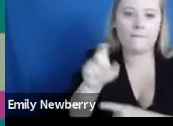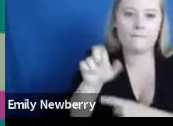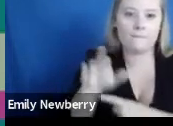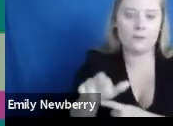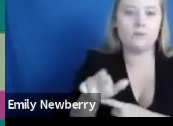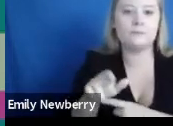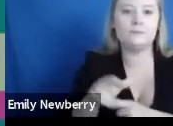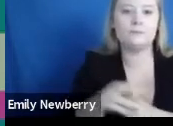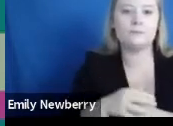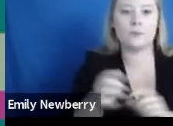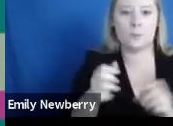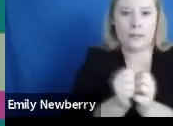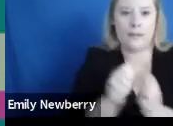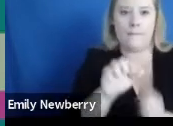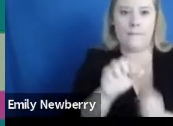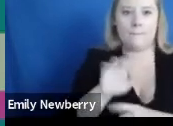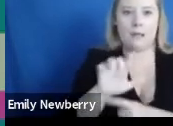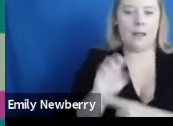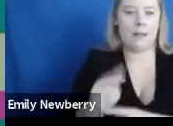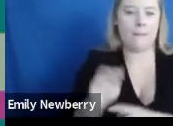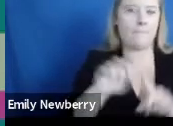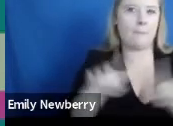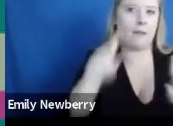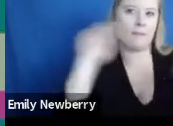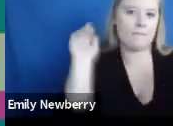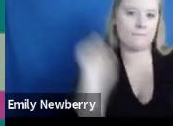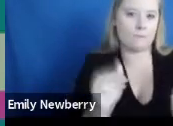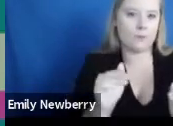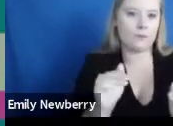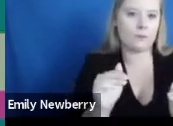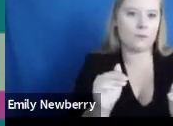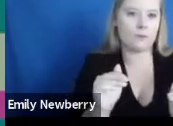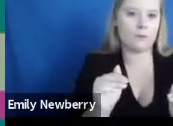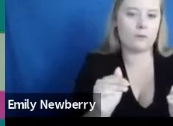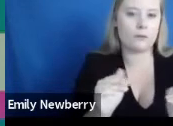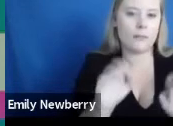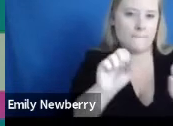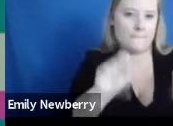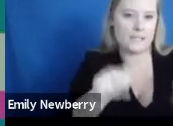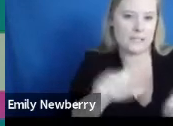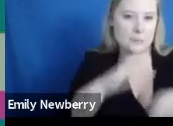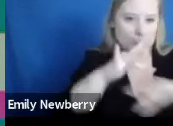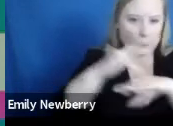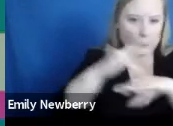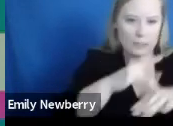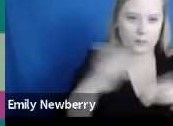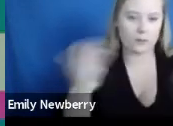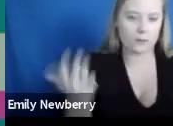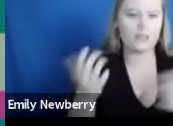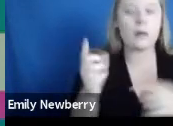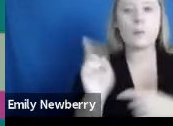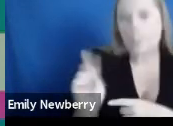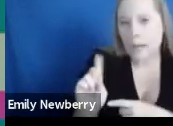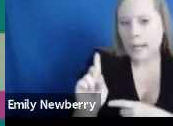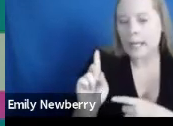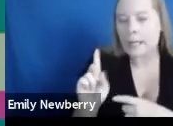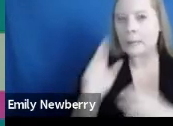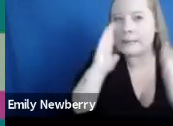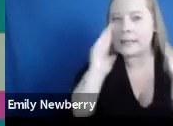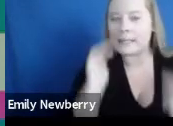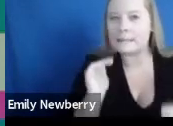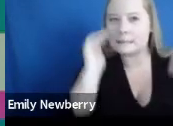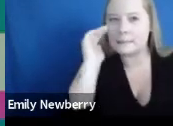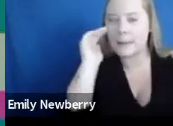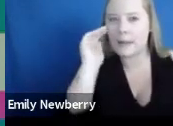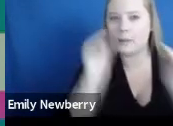both of these is to really look at what the known and potential resources are and where they expect them to